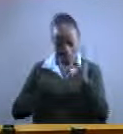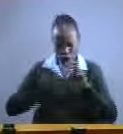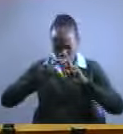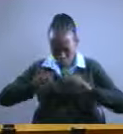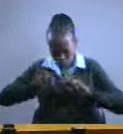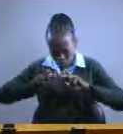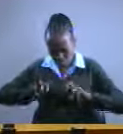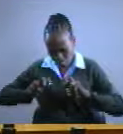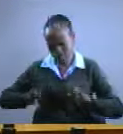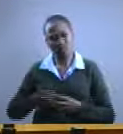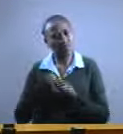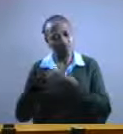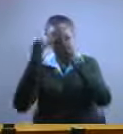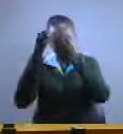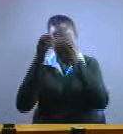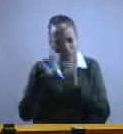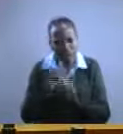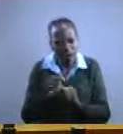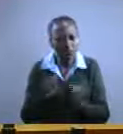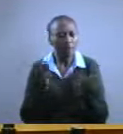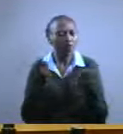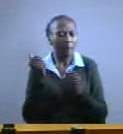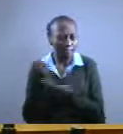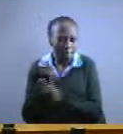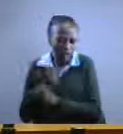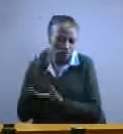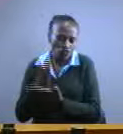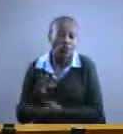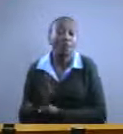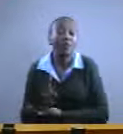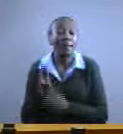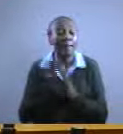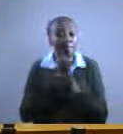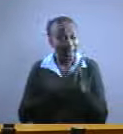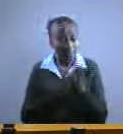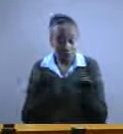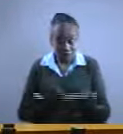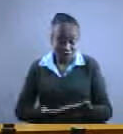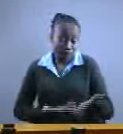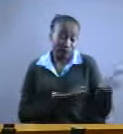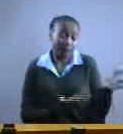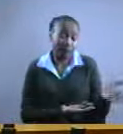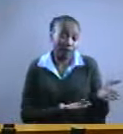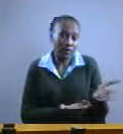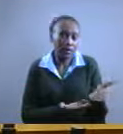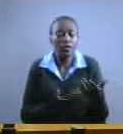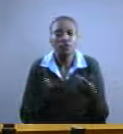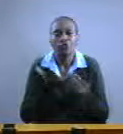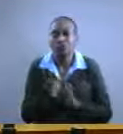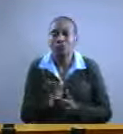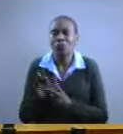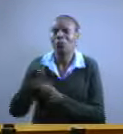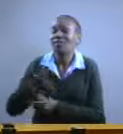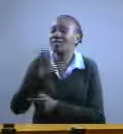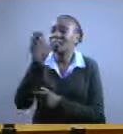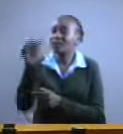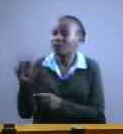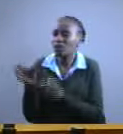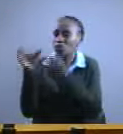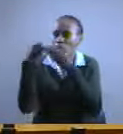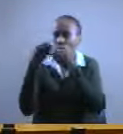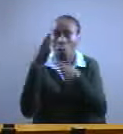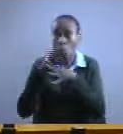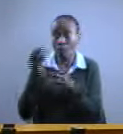Their wisdom and insight has ensured that the bill before the House keeps South Africa's non-banking financial